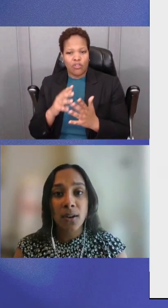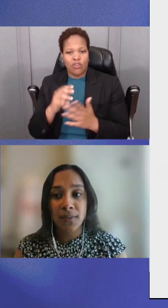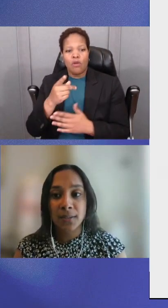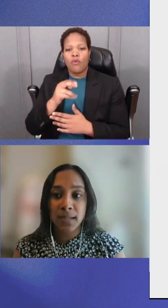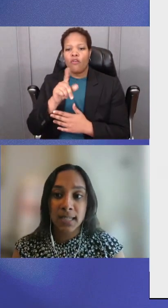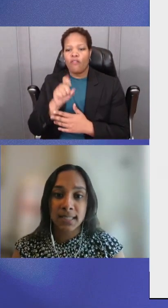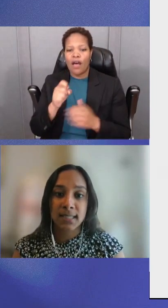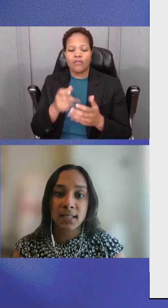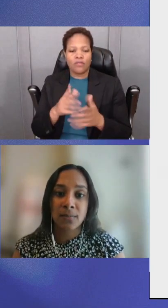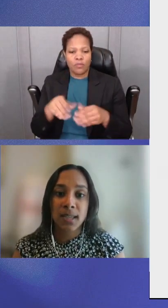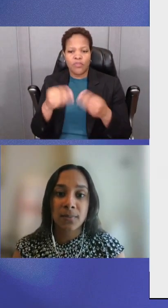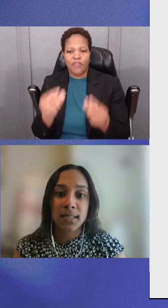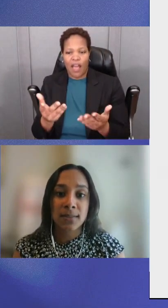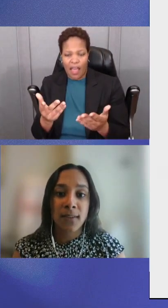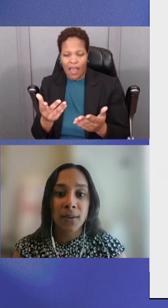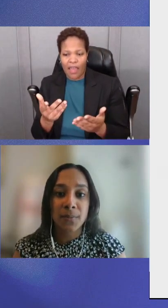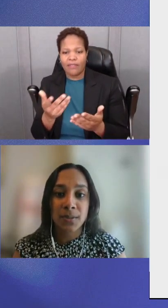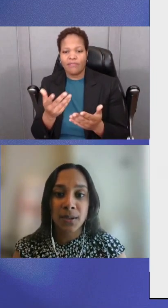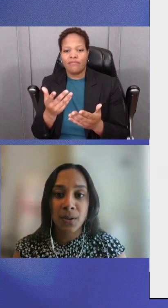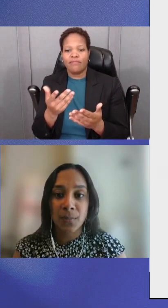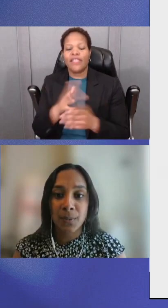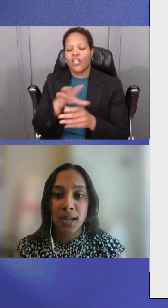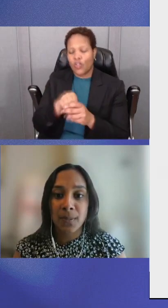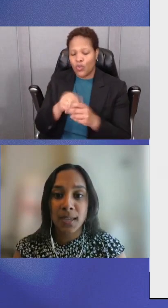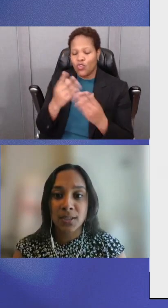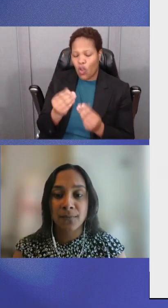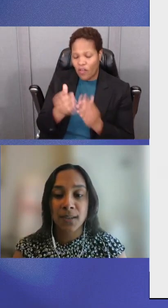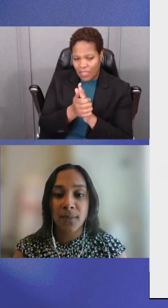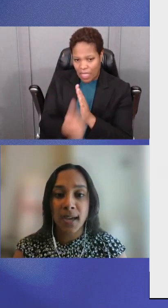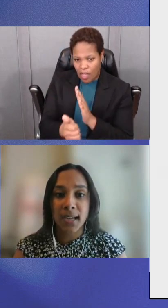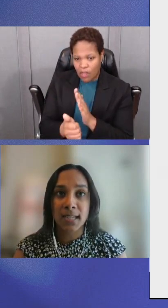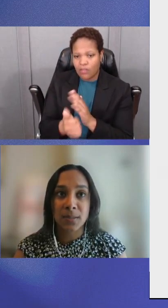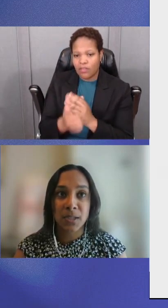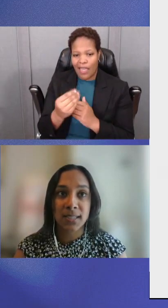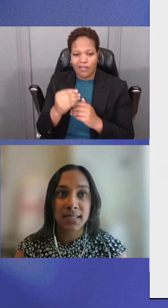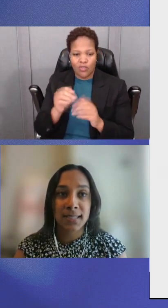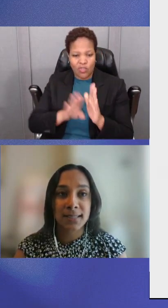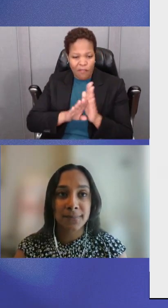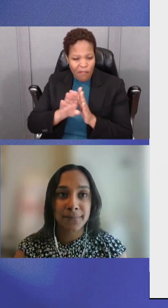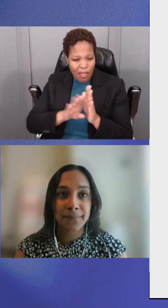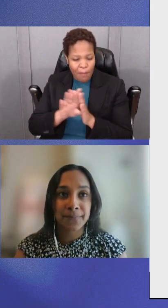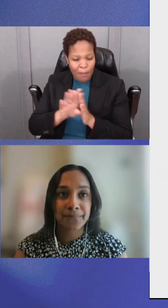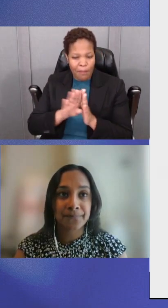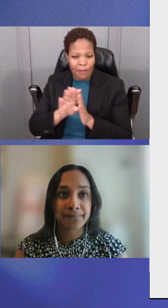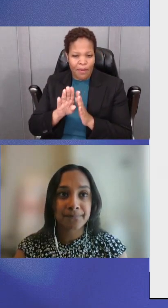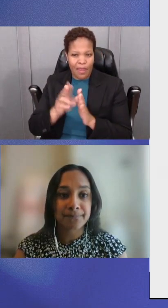accessible online rating system can be developed to incorporate patient feedback and experiences.